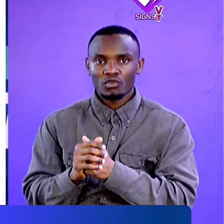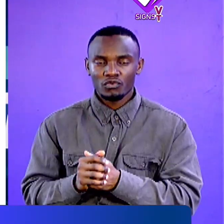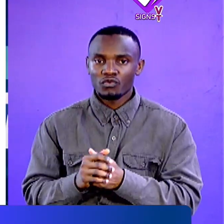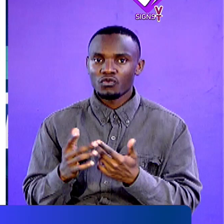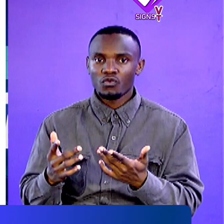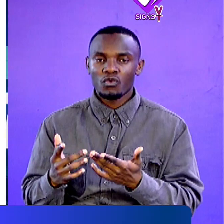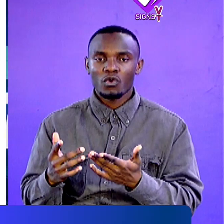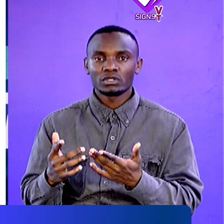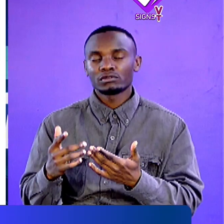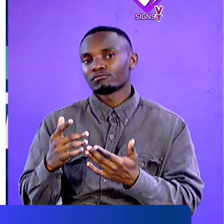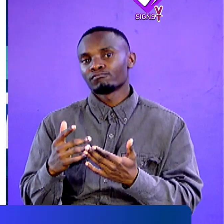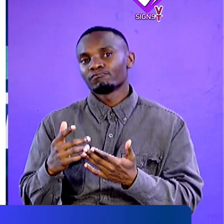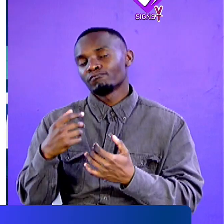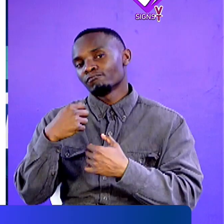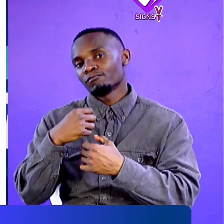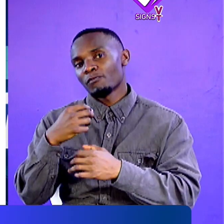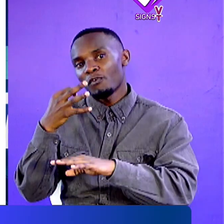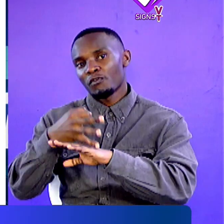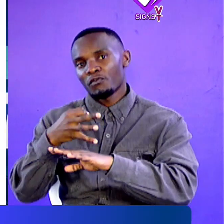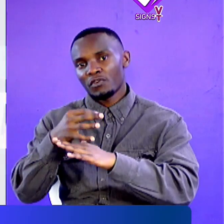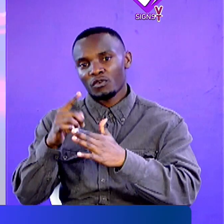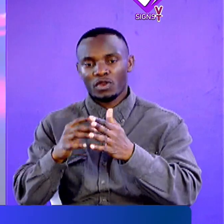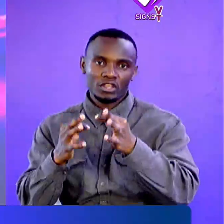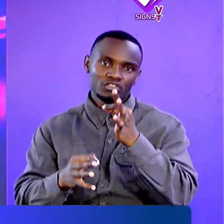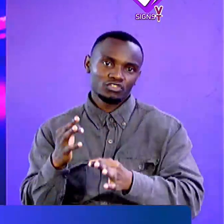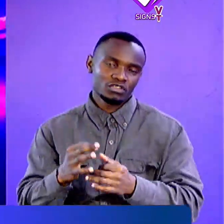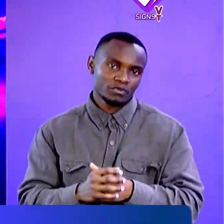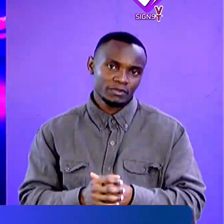this morning. And that sums up the headlines in the Daily.